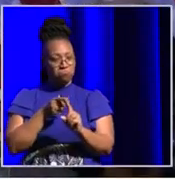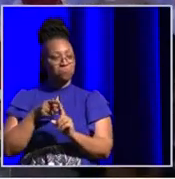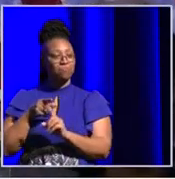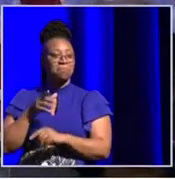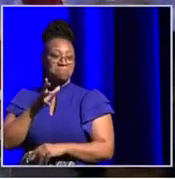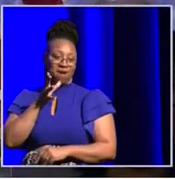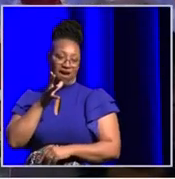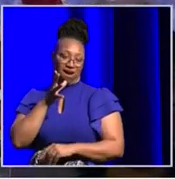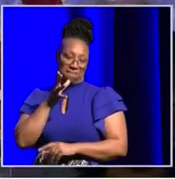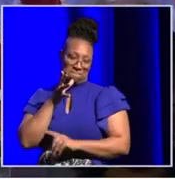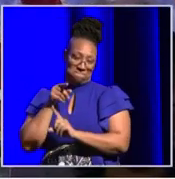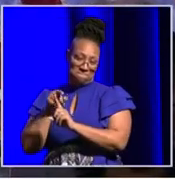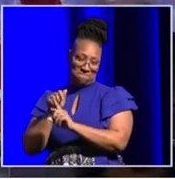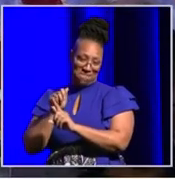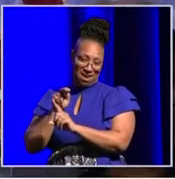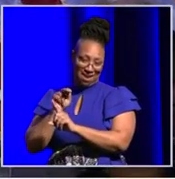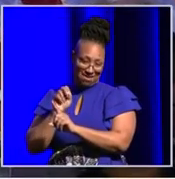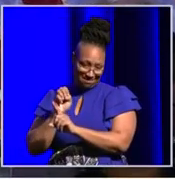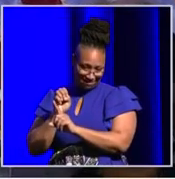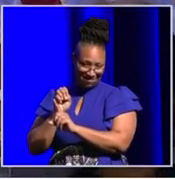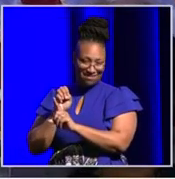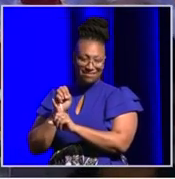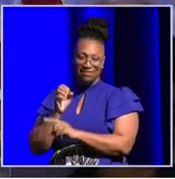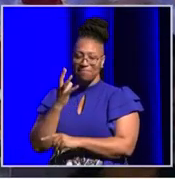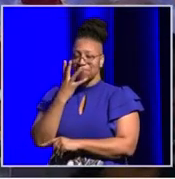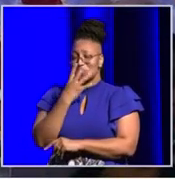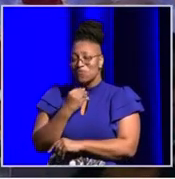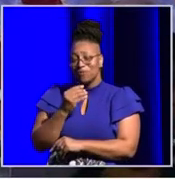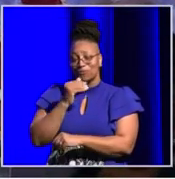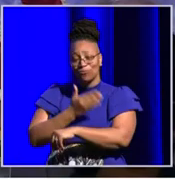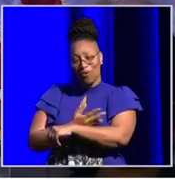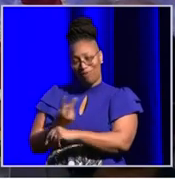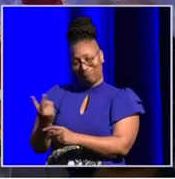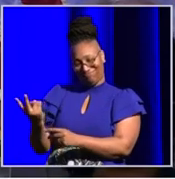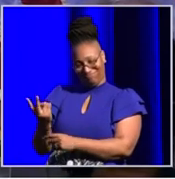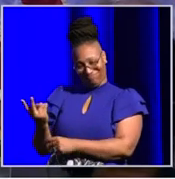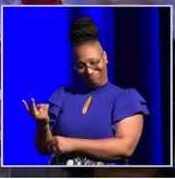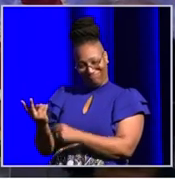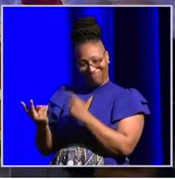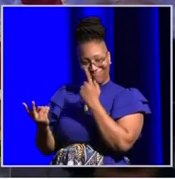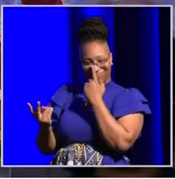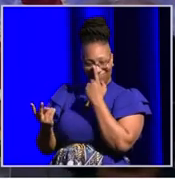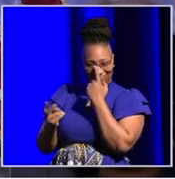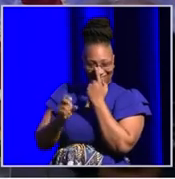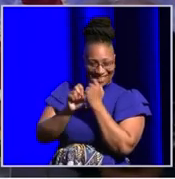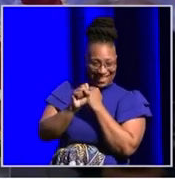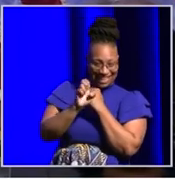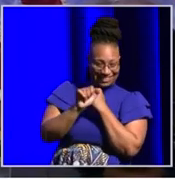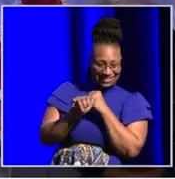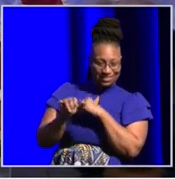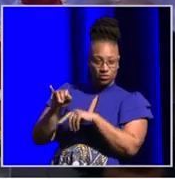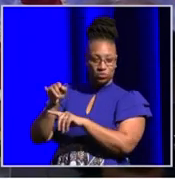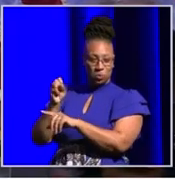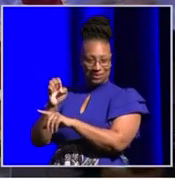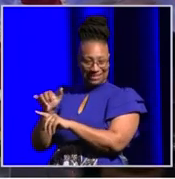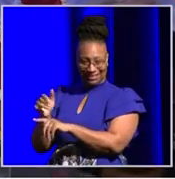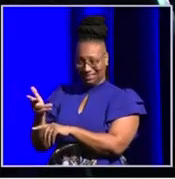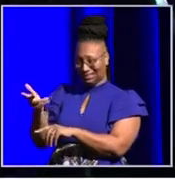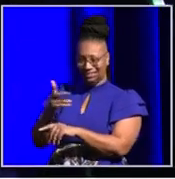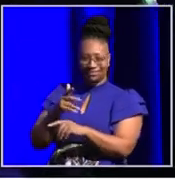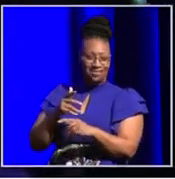want to recognize my two beautiful daughters, Casey and Josie. And I want to recognize my phenomenal wife, Princess.